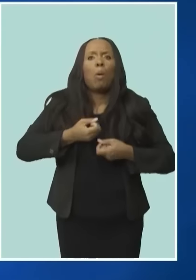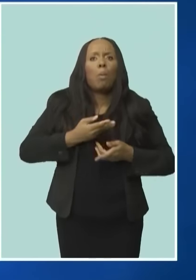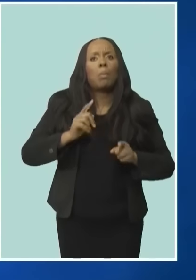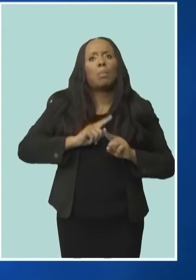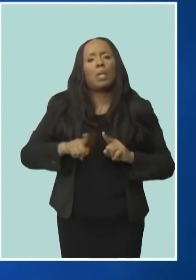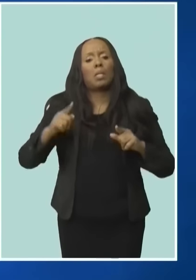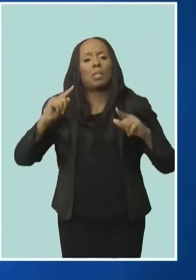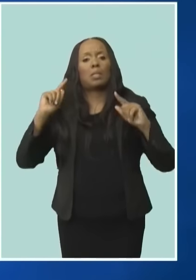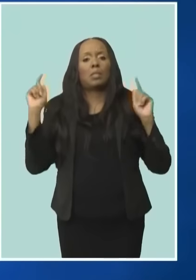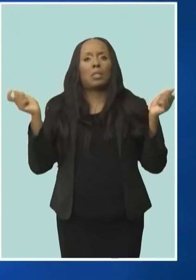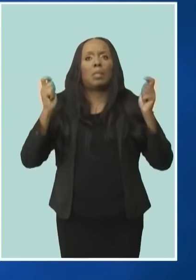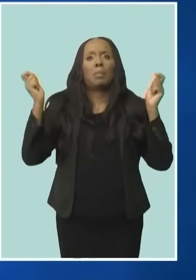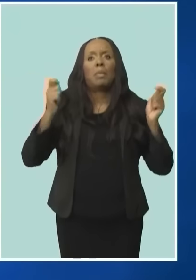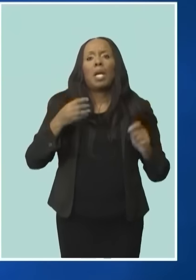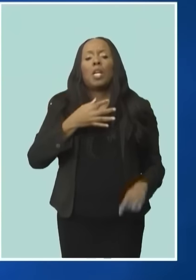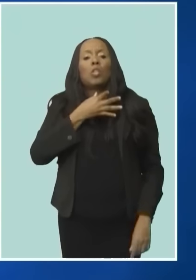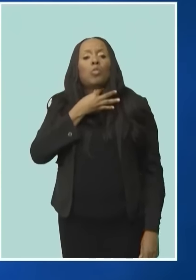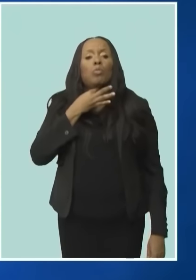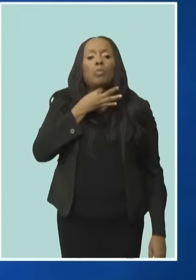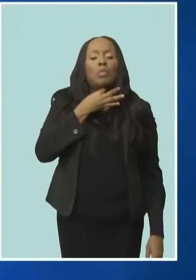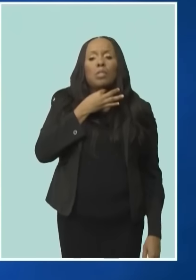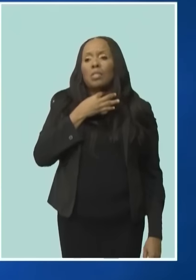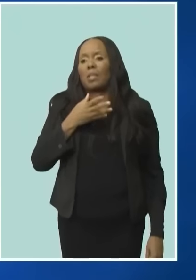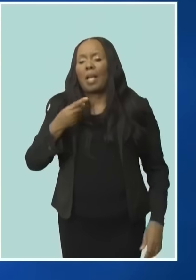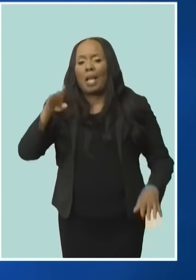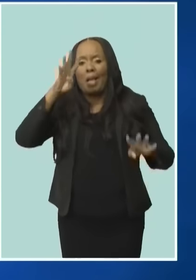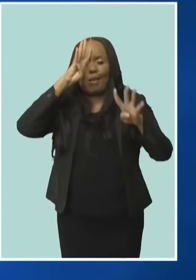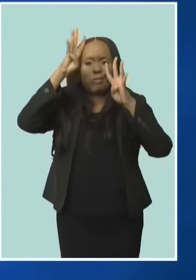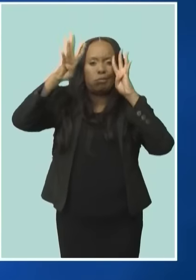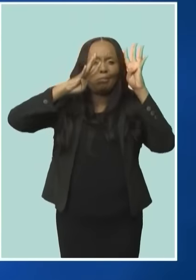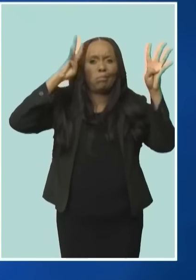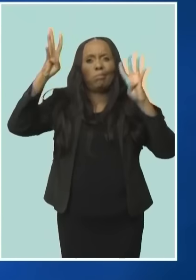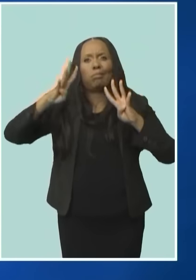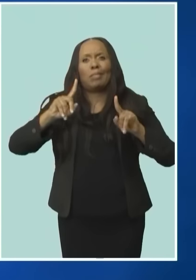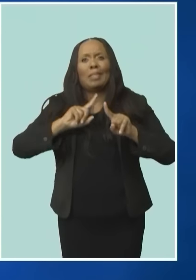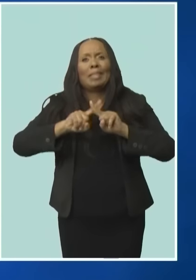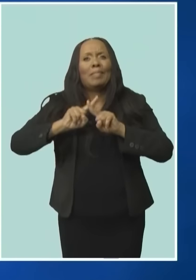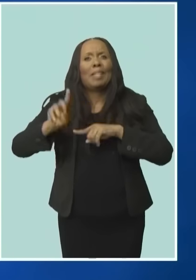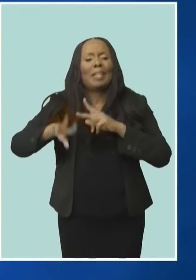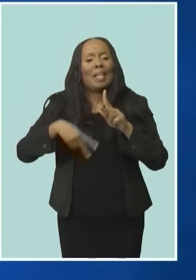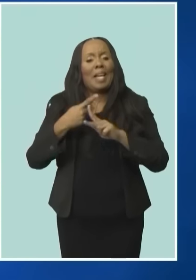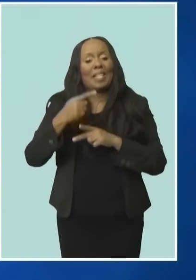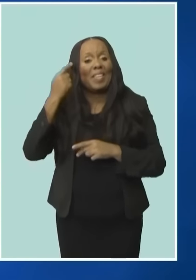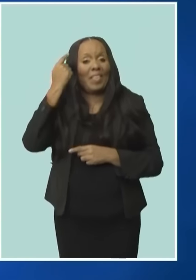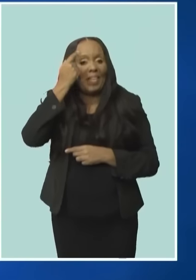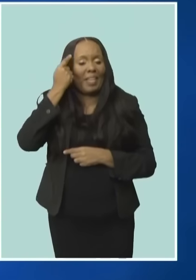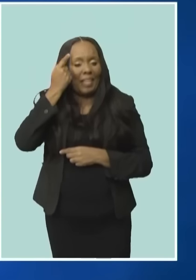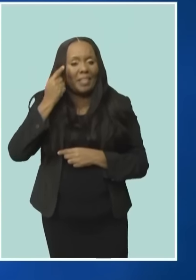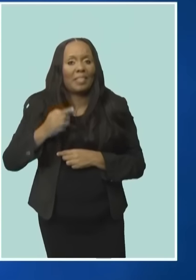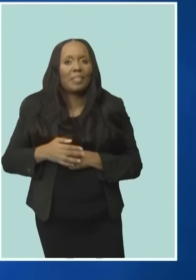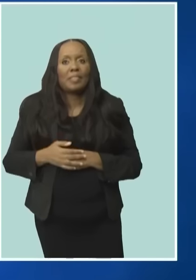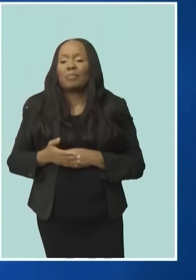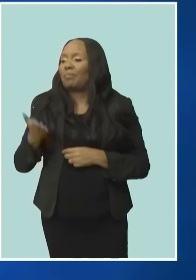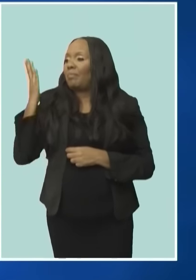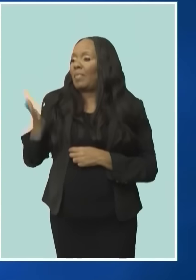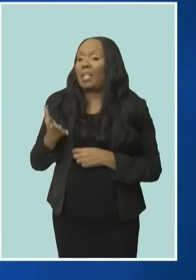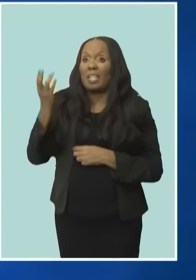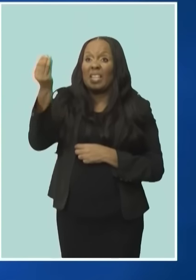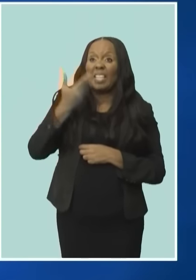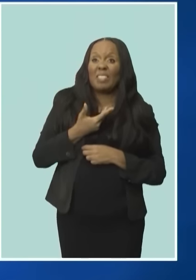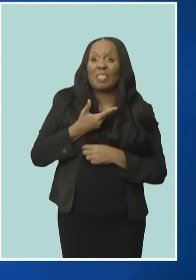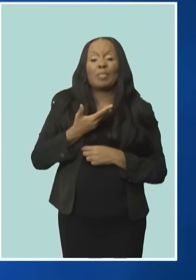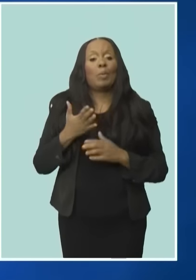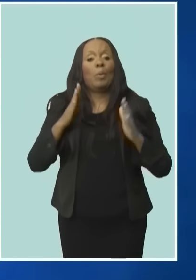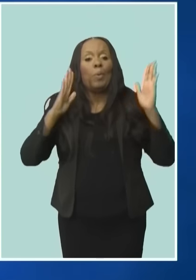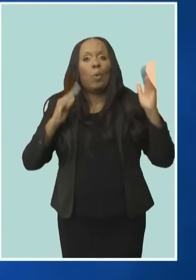of curiosity, critical thinking, and creativity. It also gives us hope that the future will be